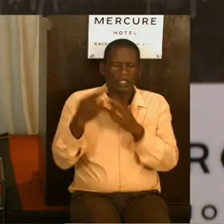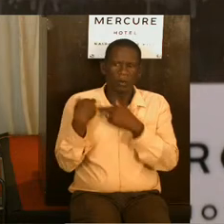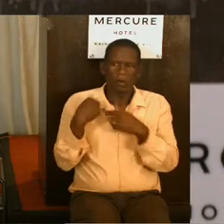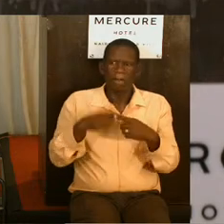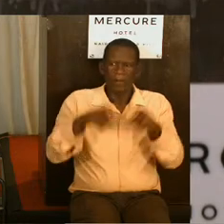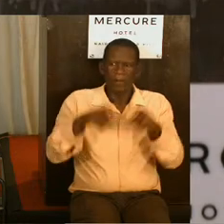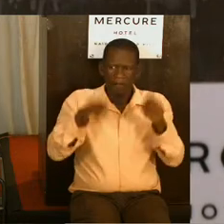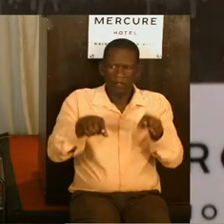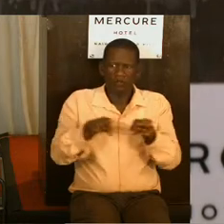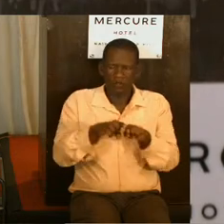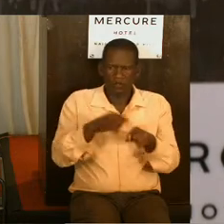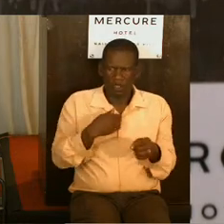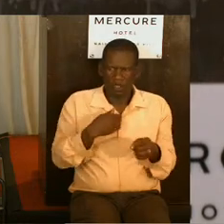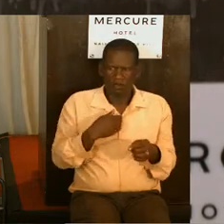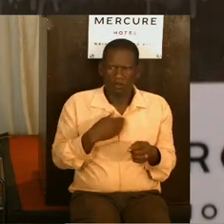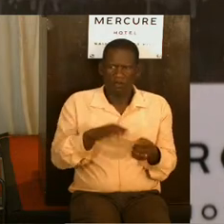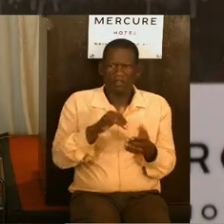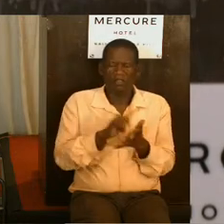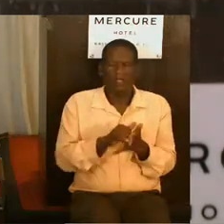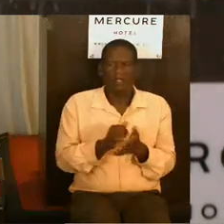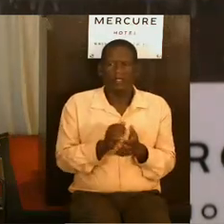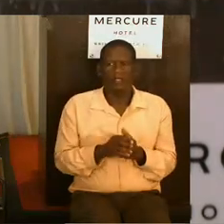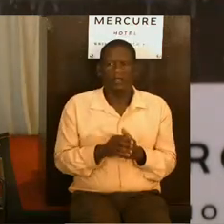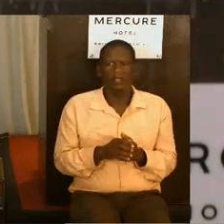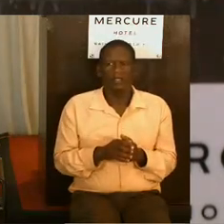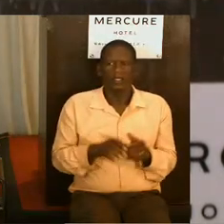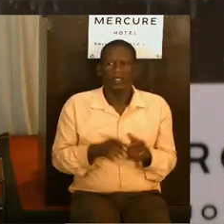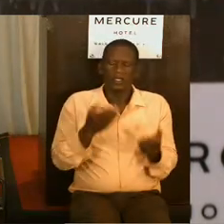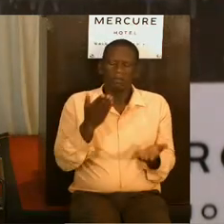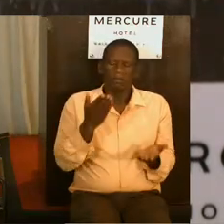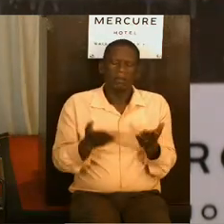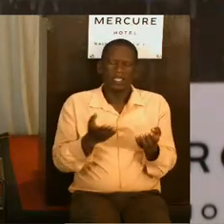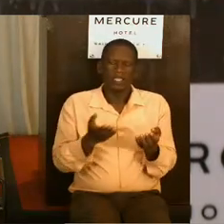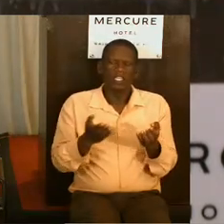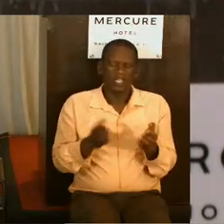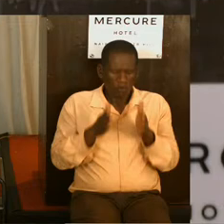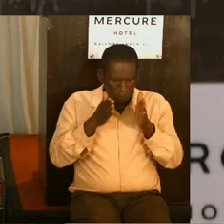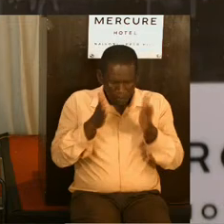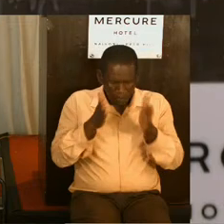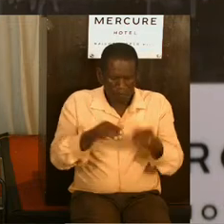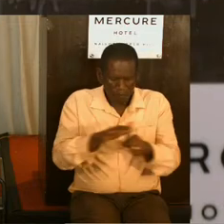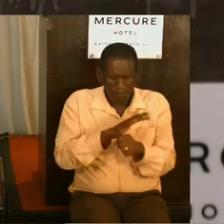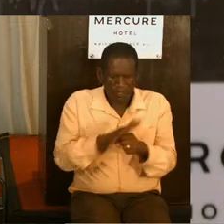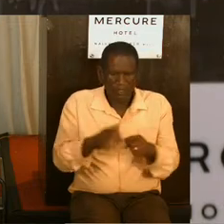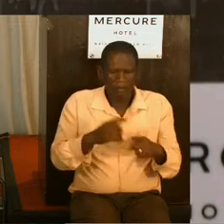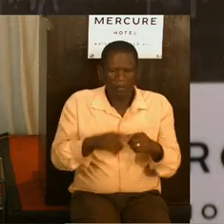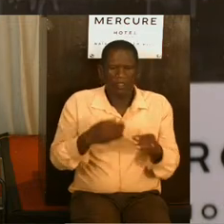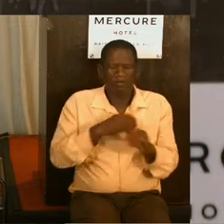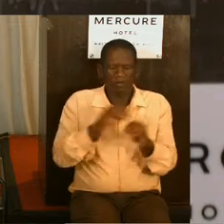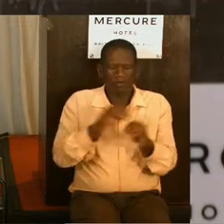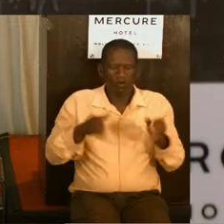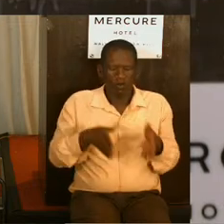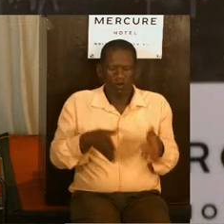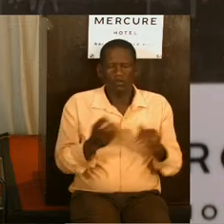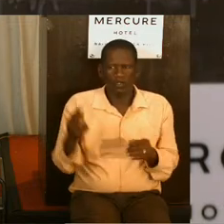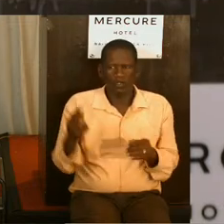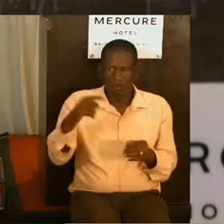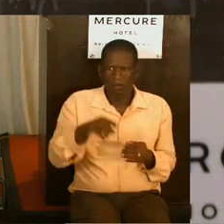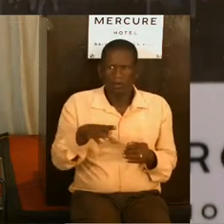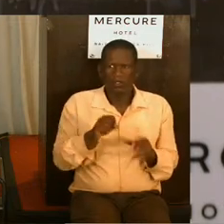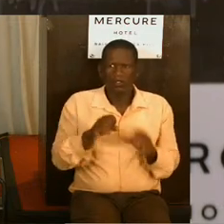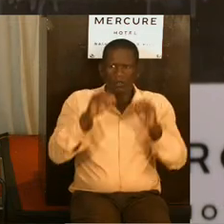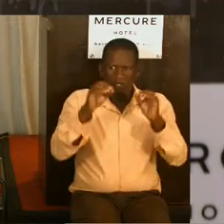they must also have that they might be committed but they don't have that opportunity to come